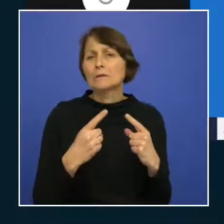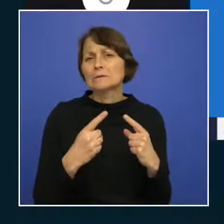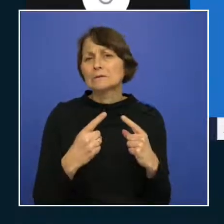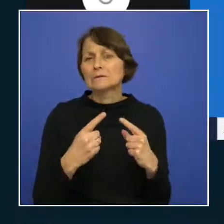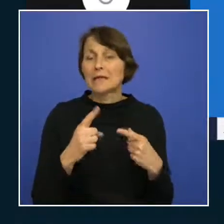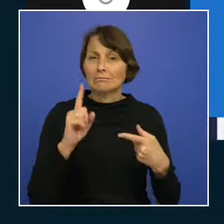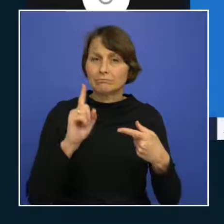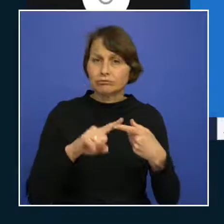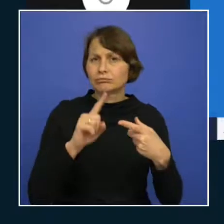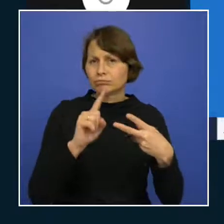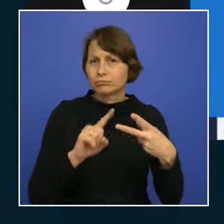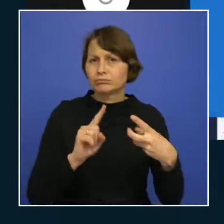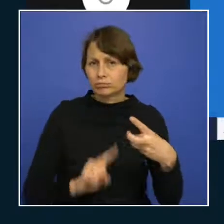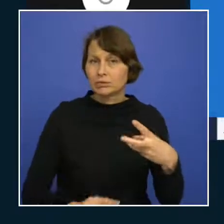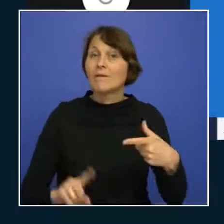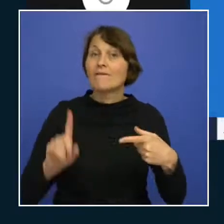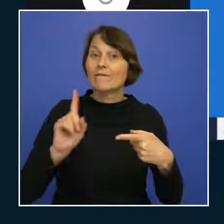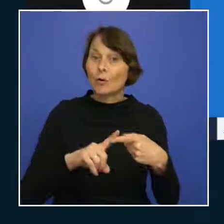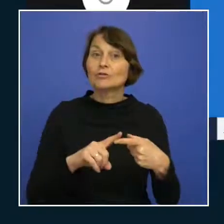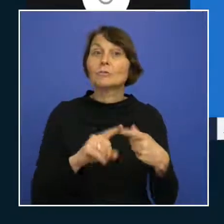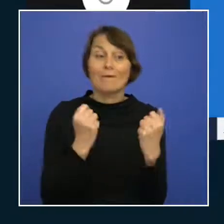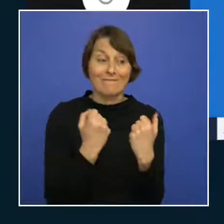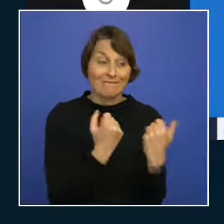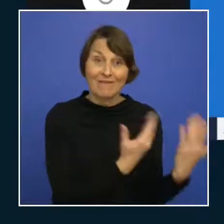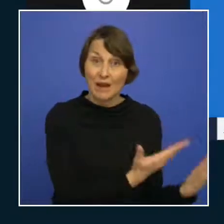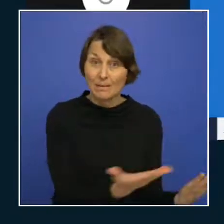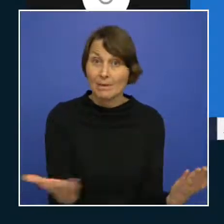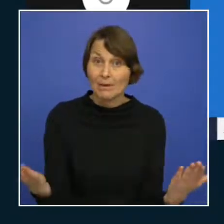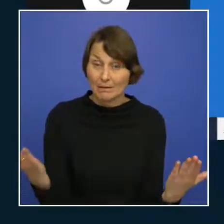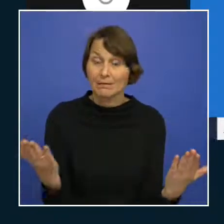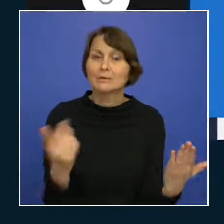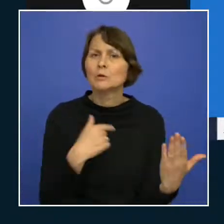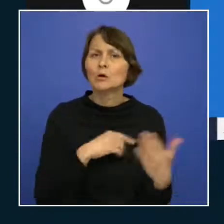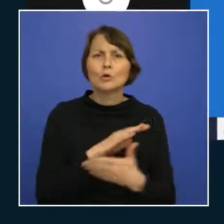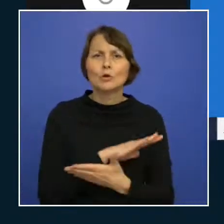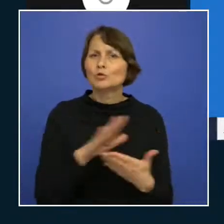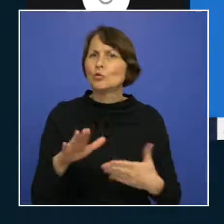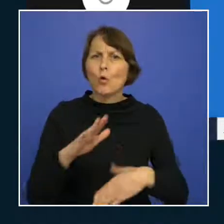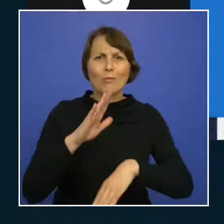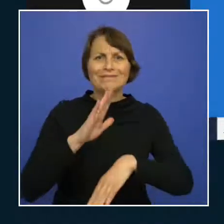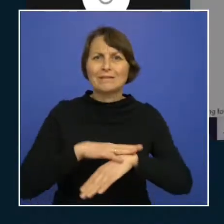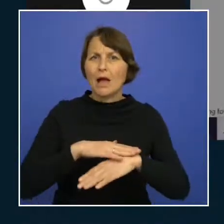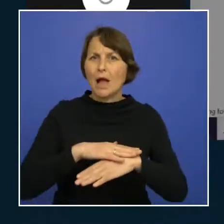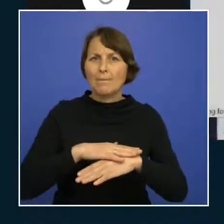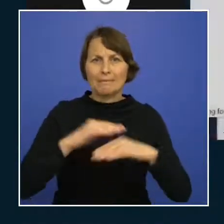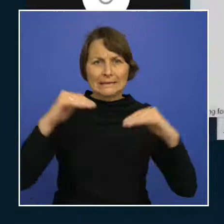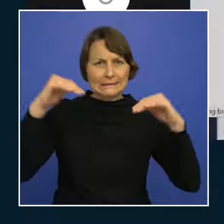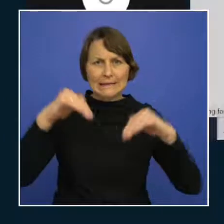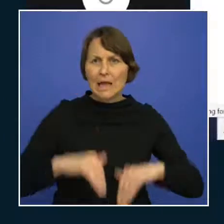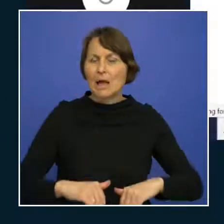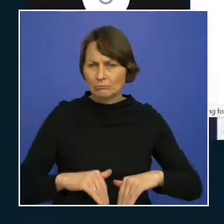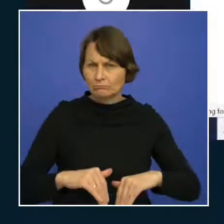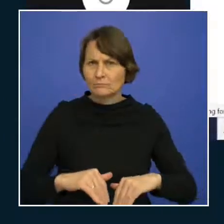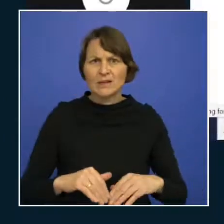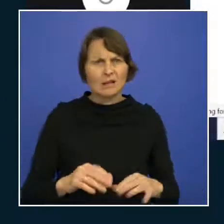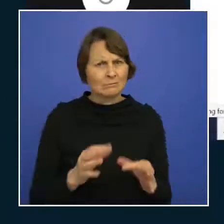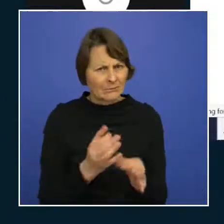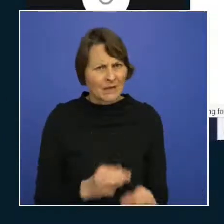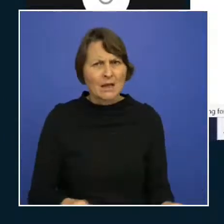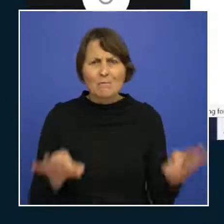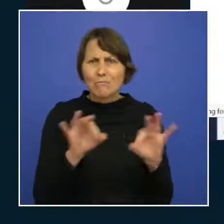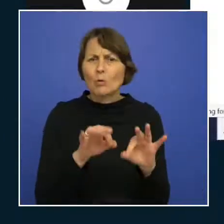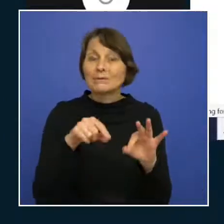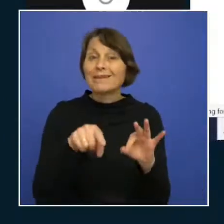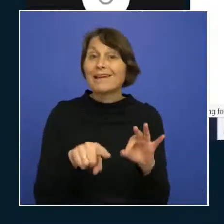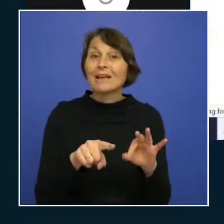that we needed was availability. We needed almost no downtime. It was very critical. You lose downtime, you lose